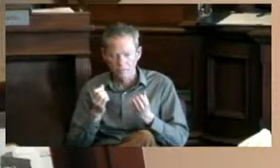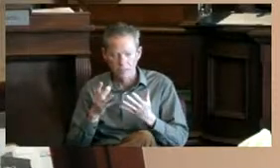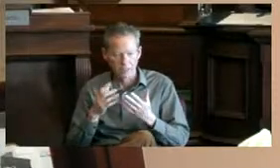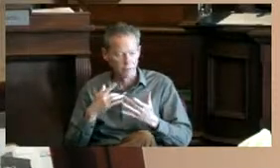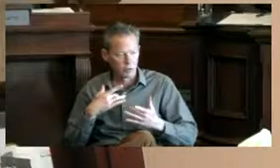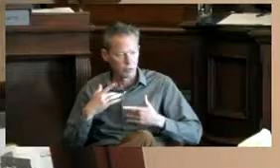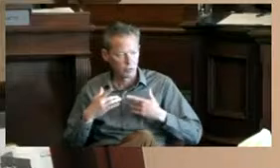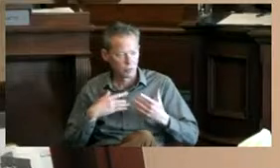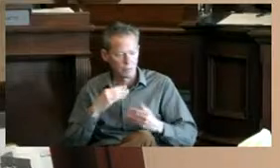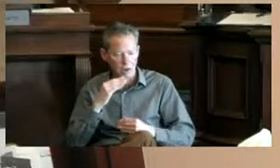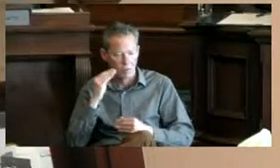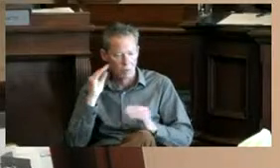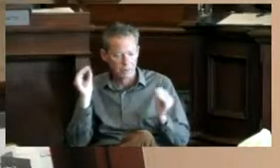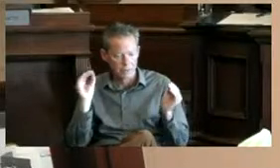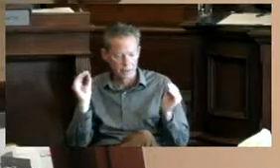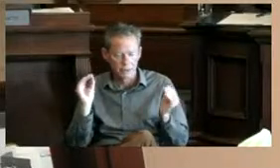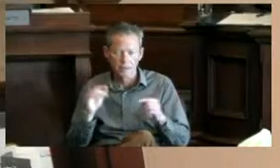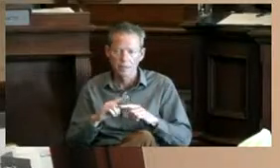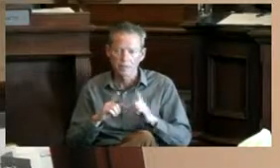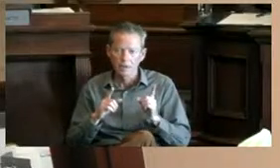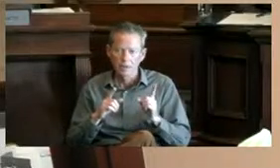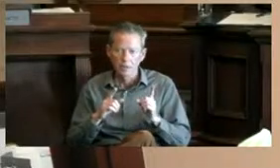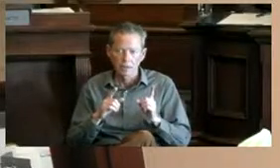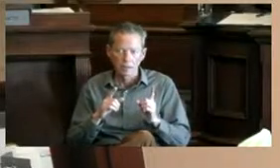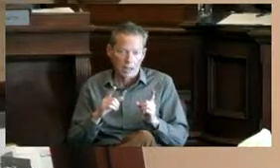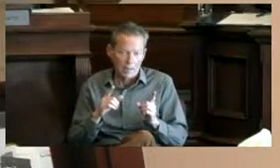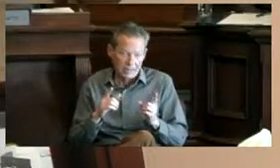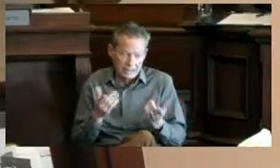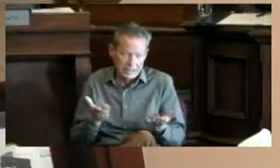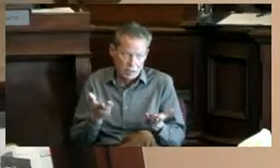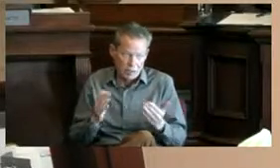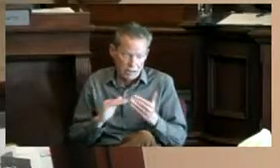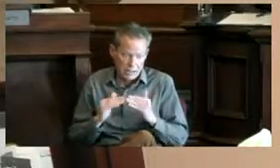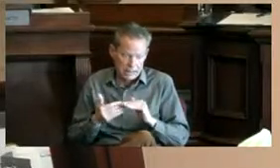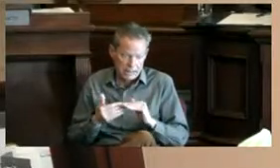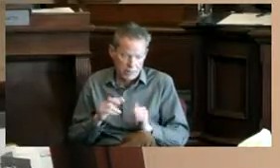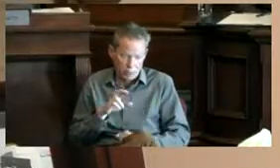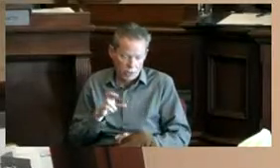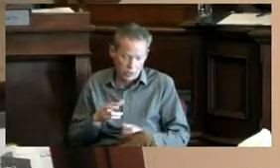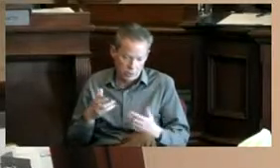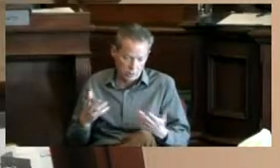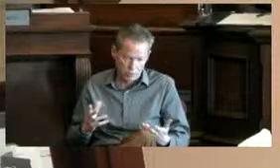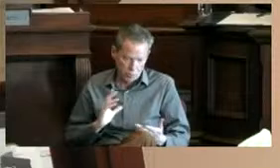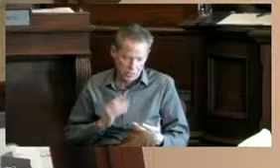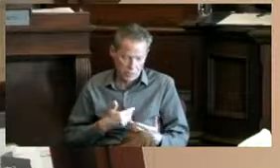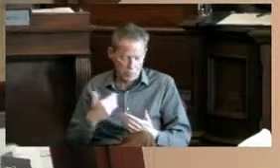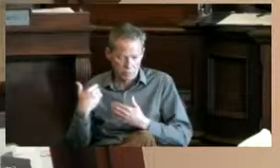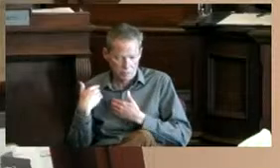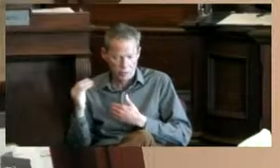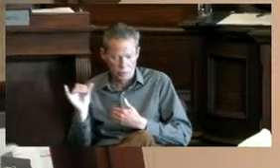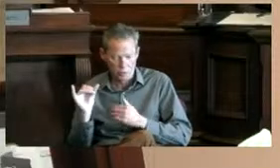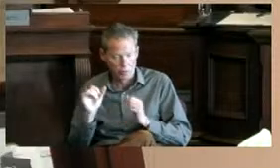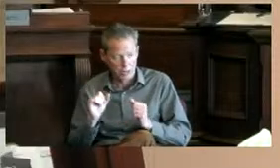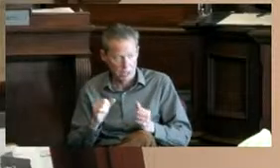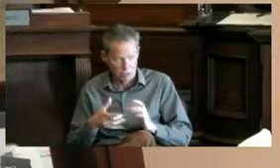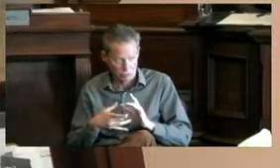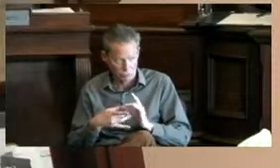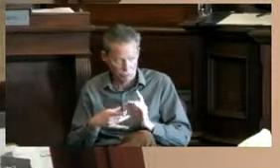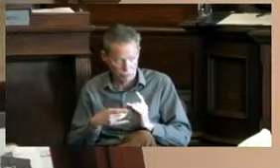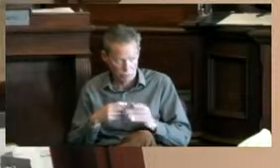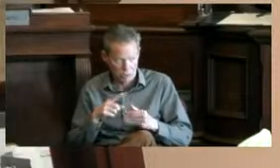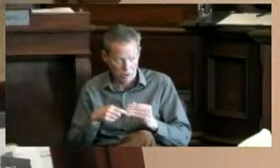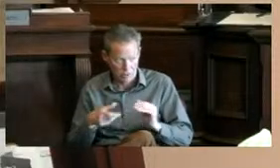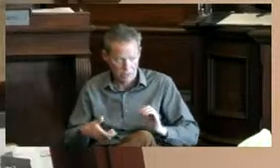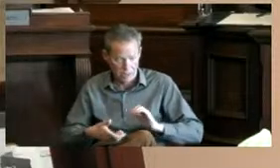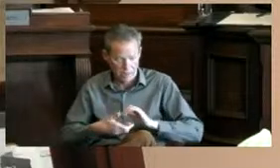concerns around homelessness, but it does land in our lap, right, in, as a city. So can someone speak to the collaboration that's